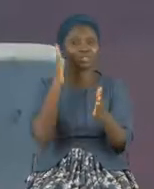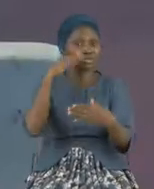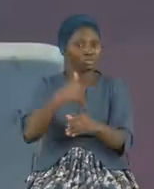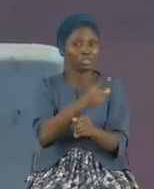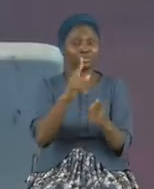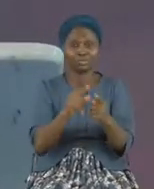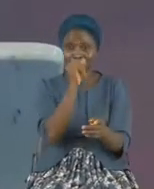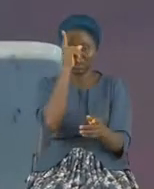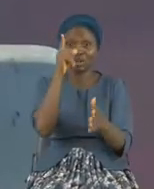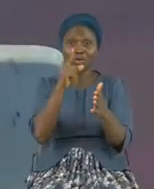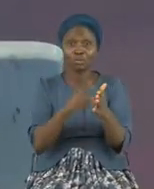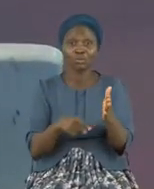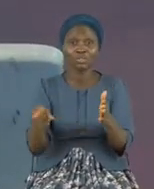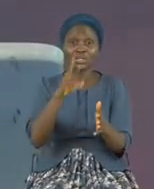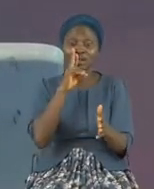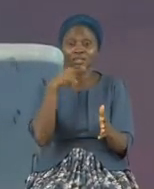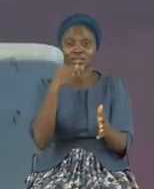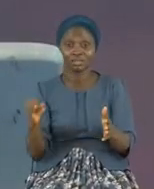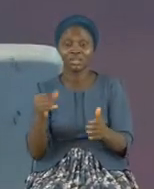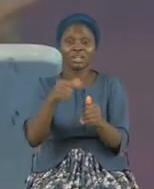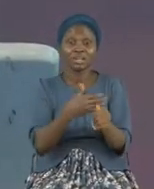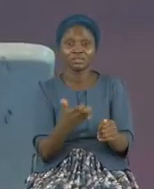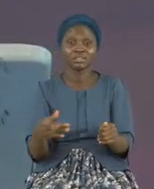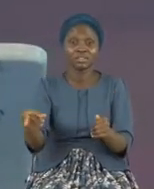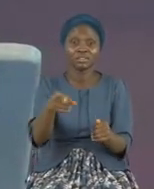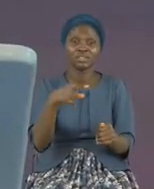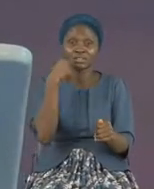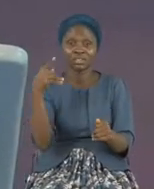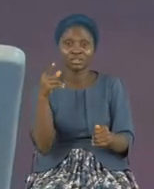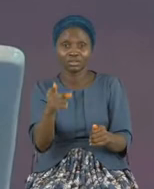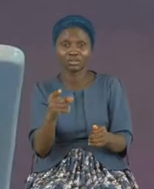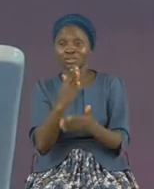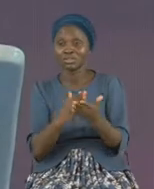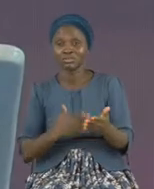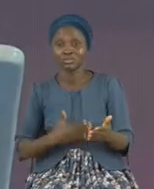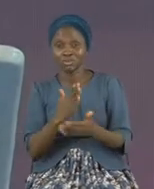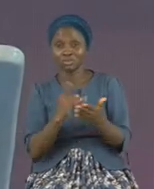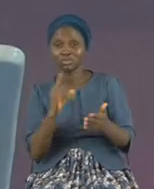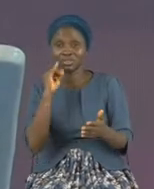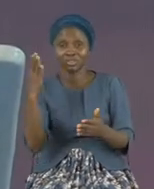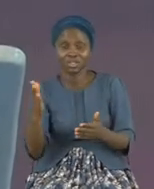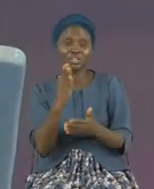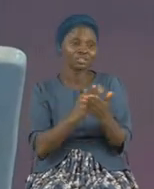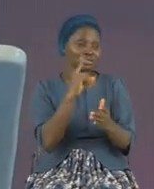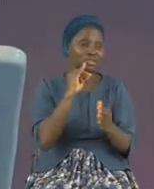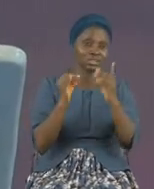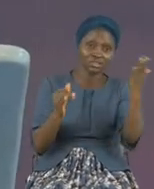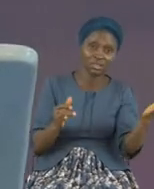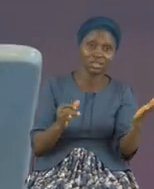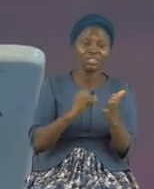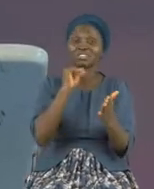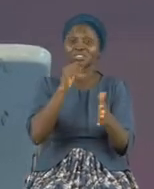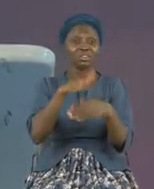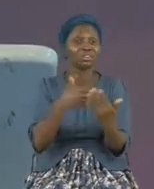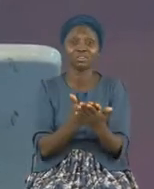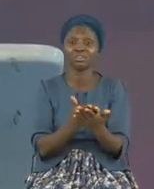you, everything they tell you. Somebody is there, somebody is there, somebody is there. It's not all true. Deception. The Lord